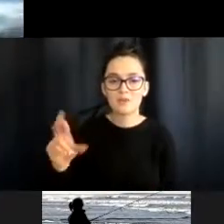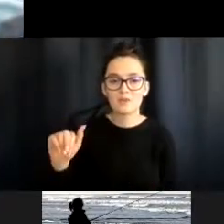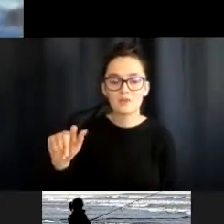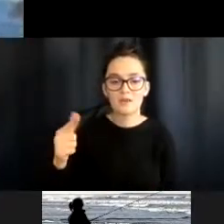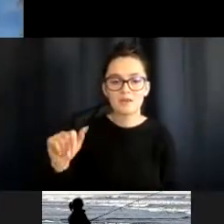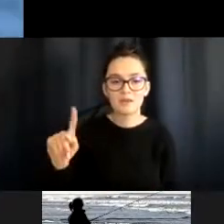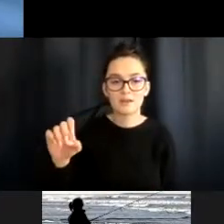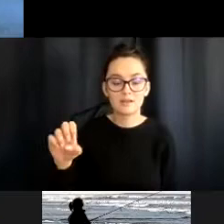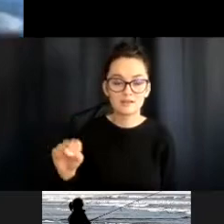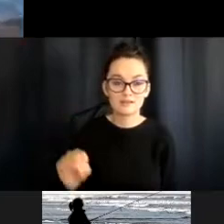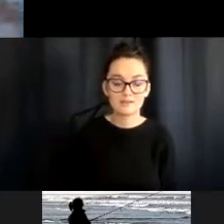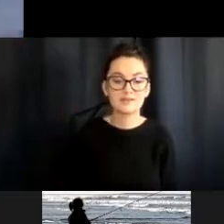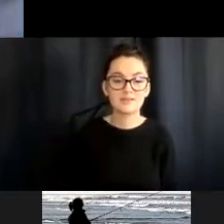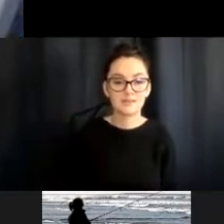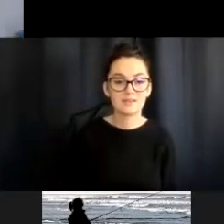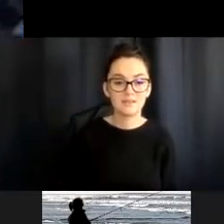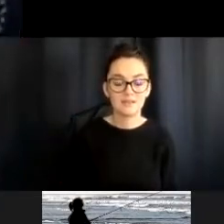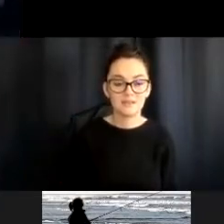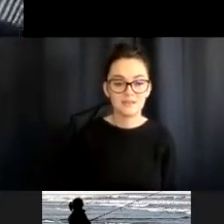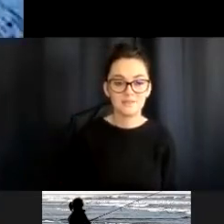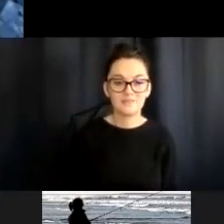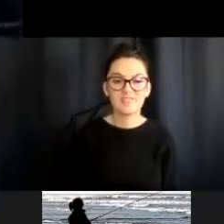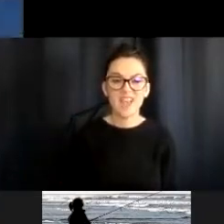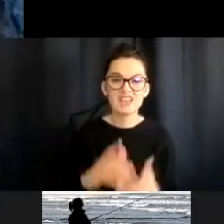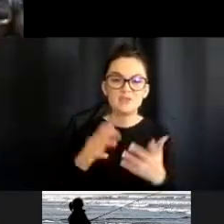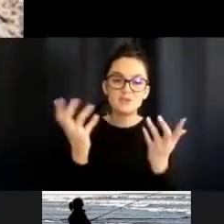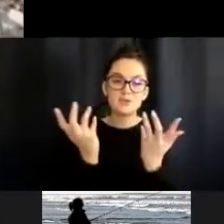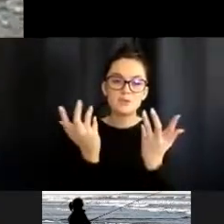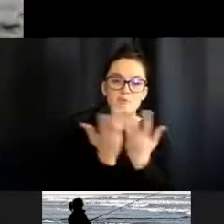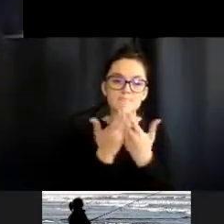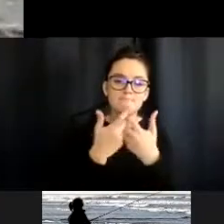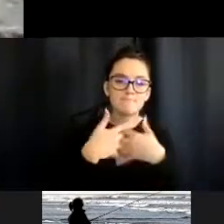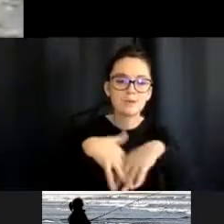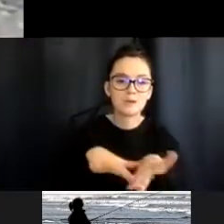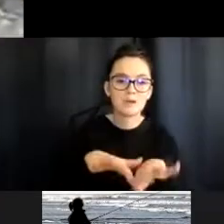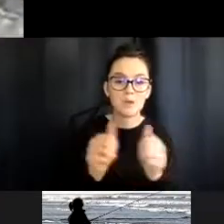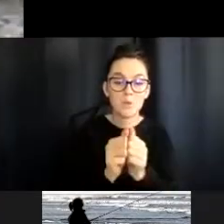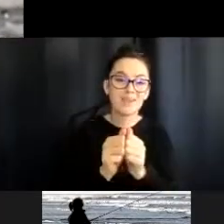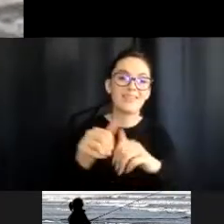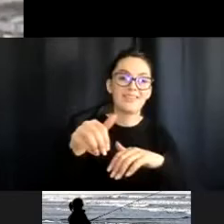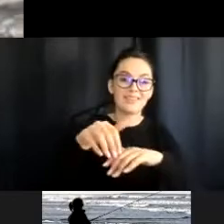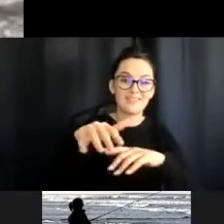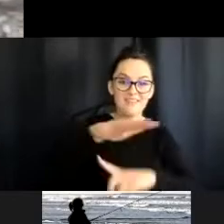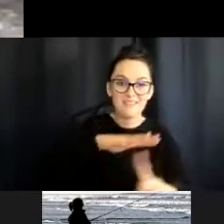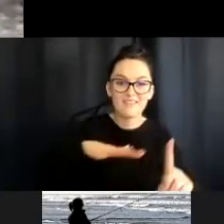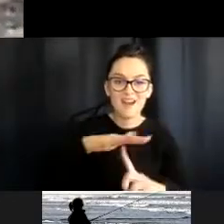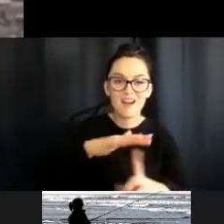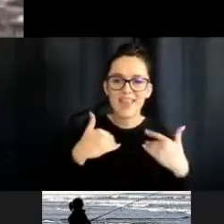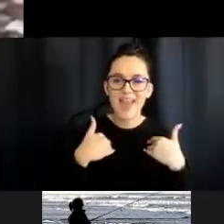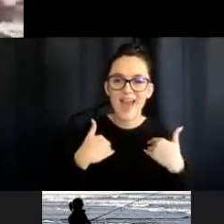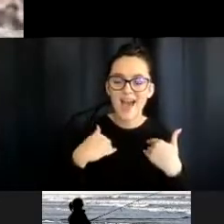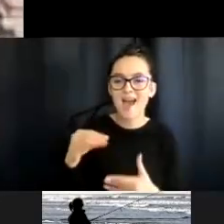earlier. And to camouflage themselves, they literally grab rocks. So they have tentacles